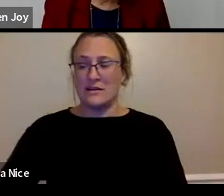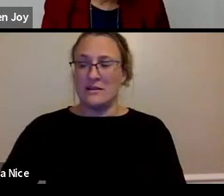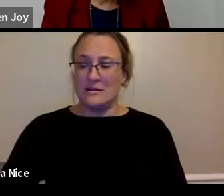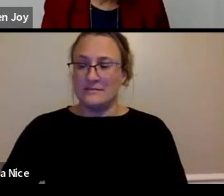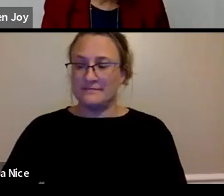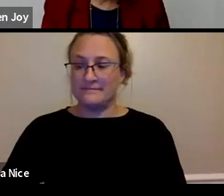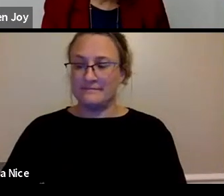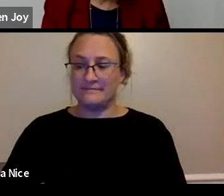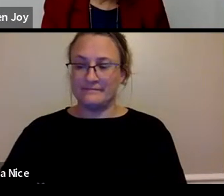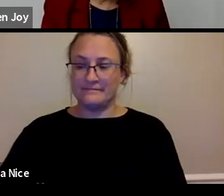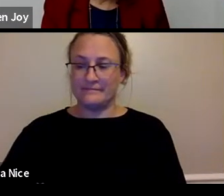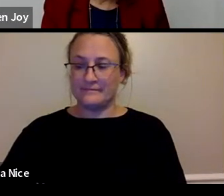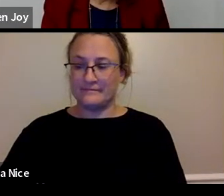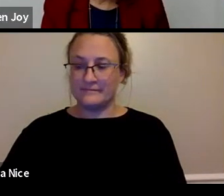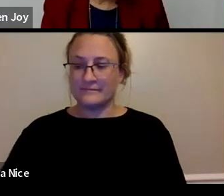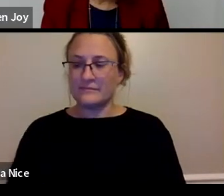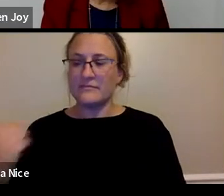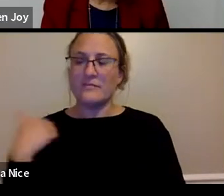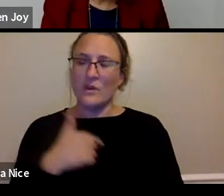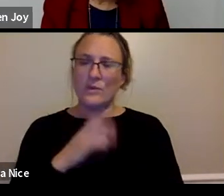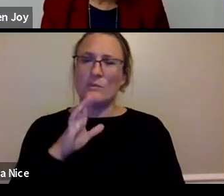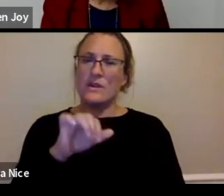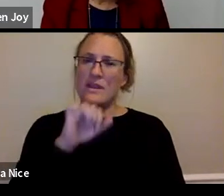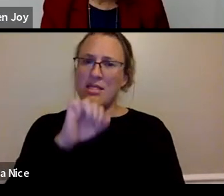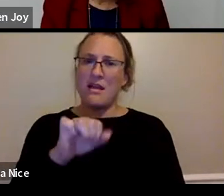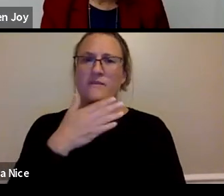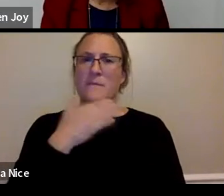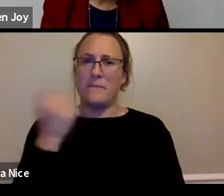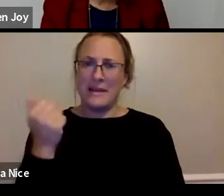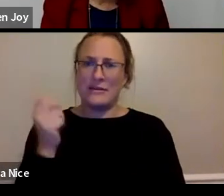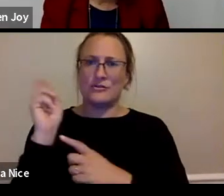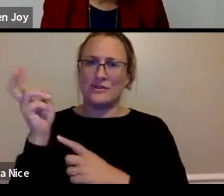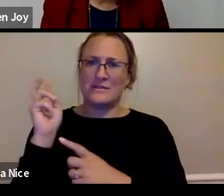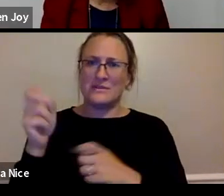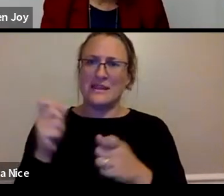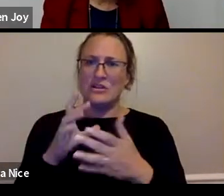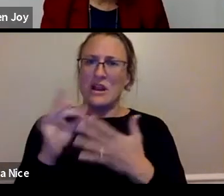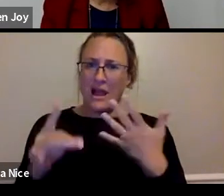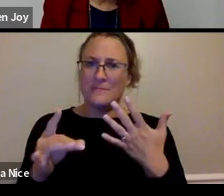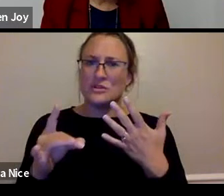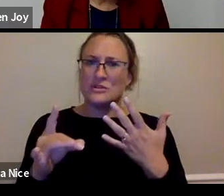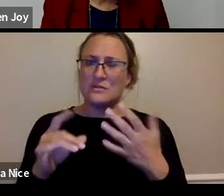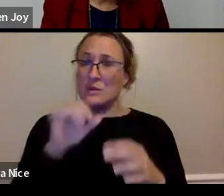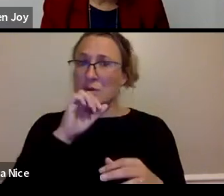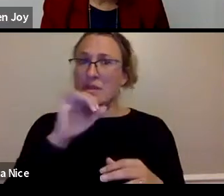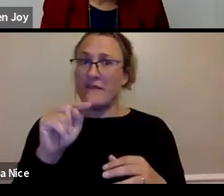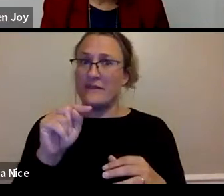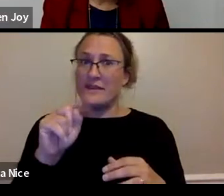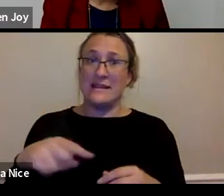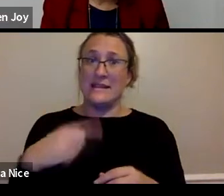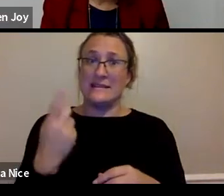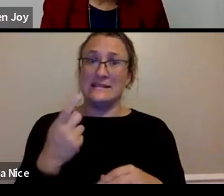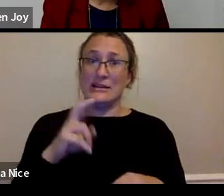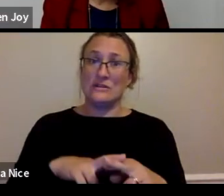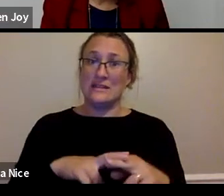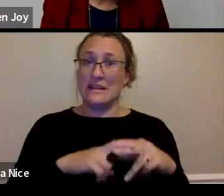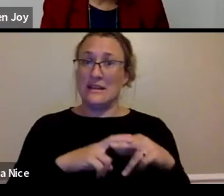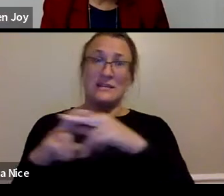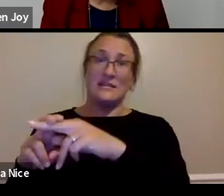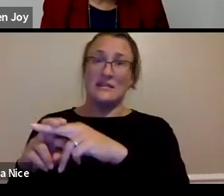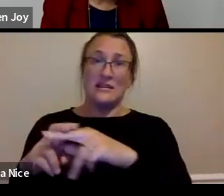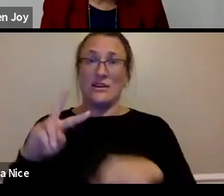love better public transportation options to LaGuardia. We'd love the gold standard, right? The single seat subway ride